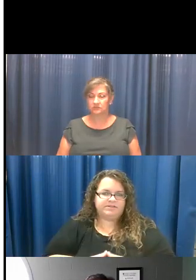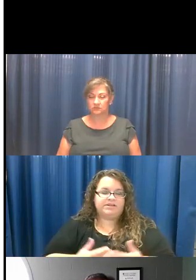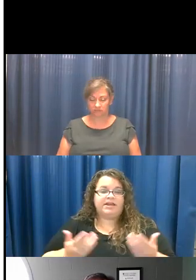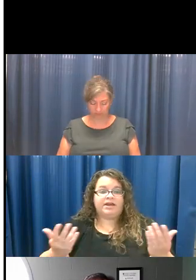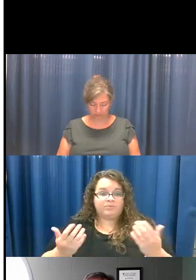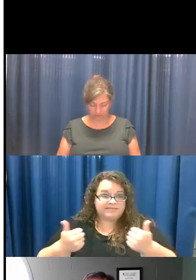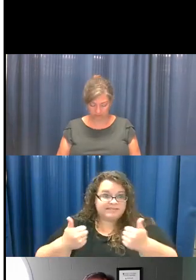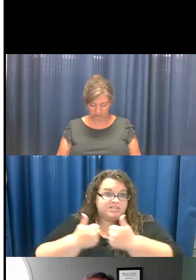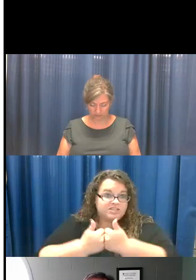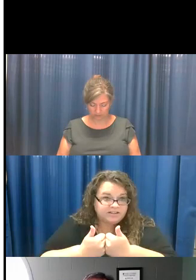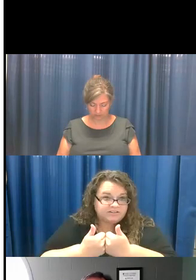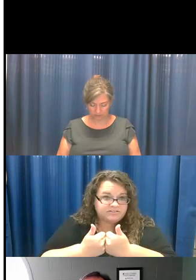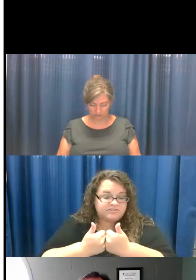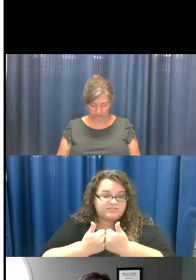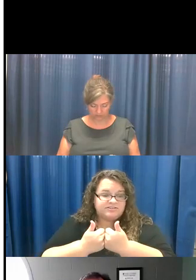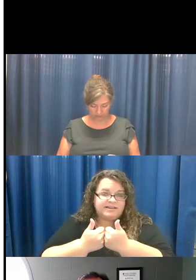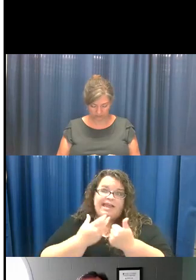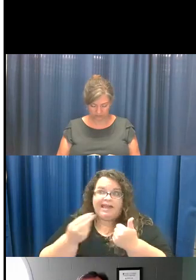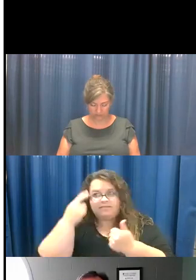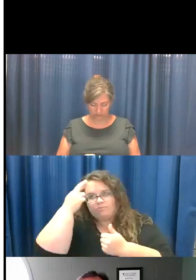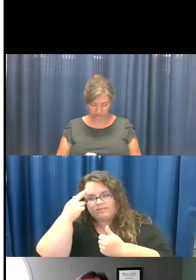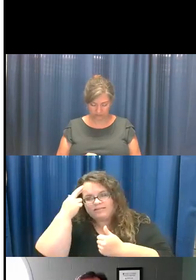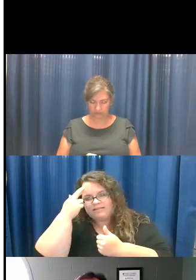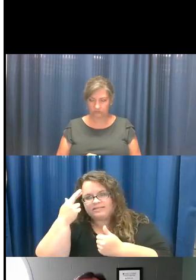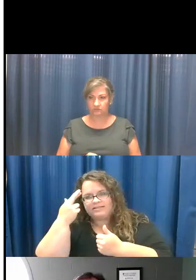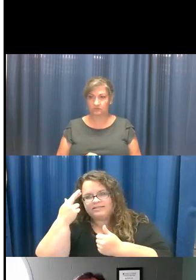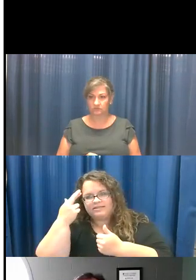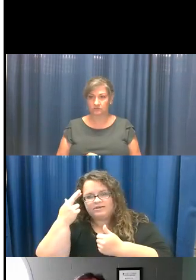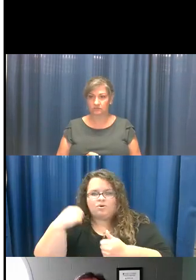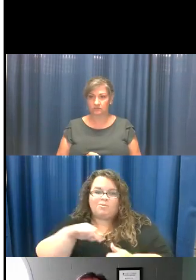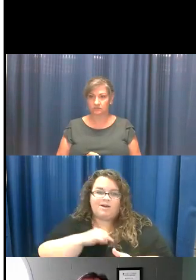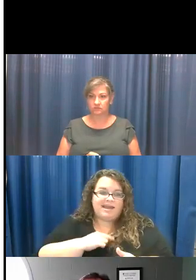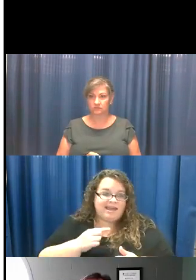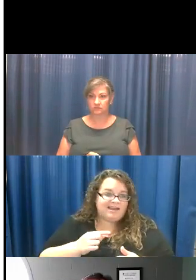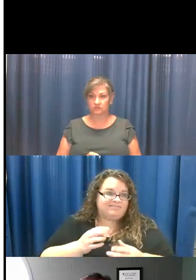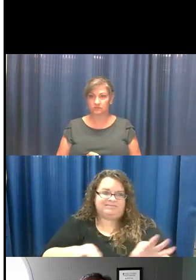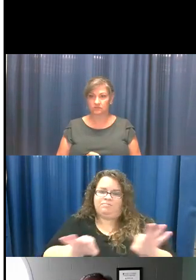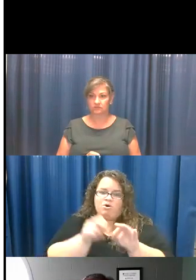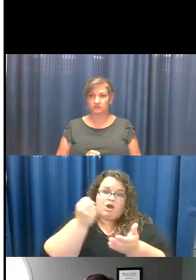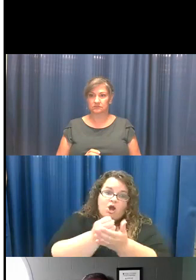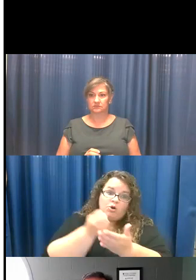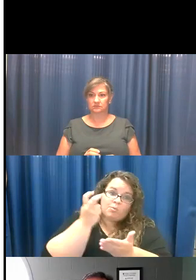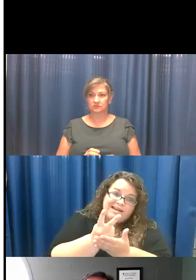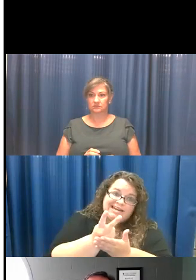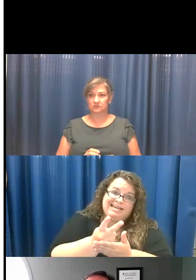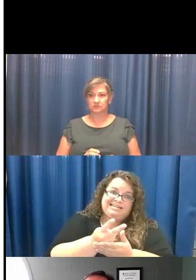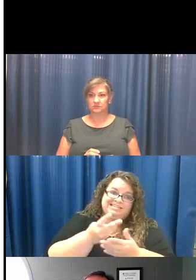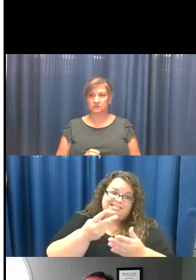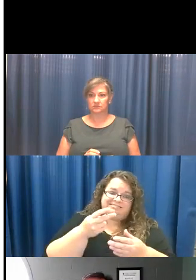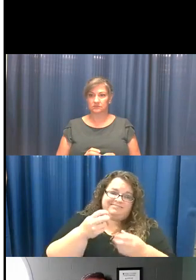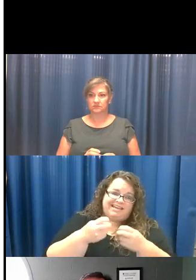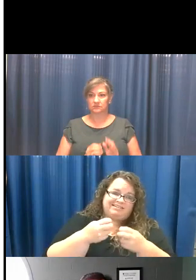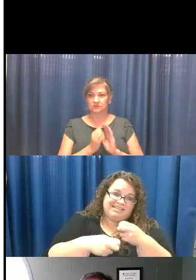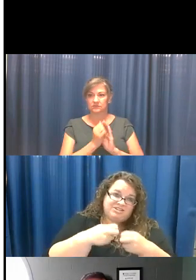reason for these changes is, number one, we had a big accreditation issue. We did not have faculty who were